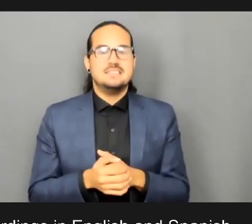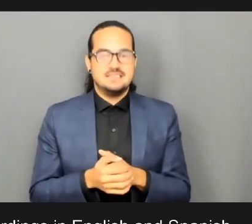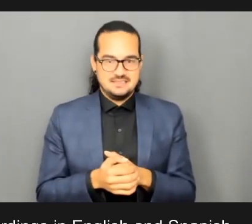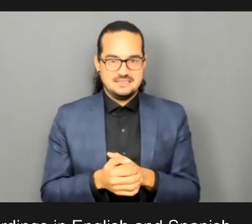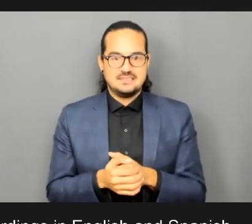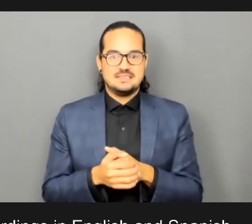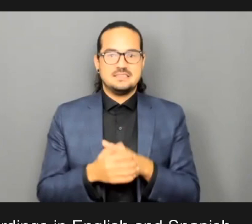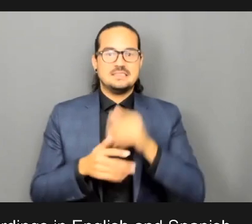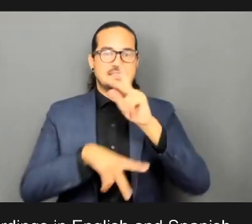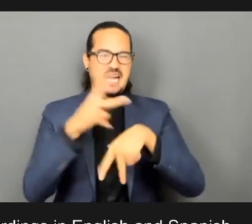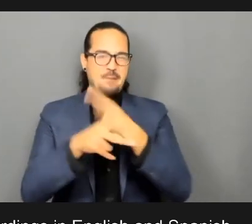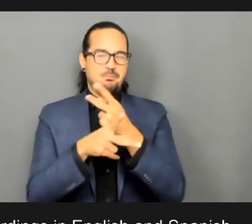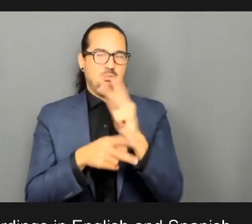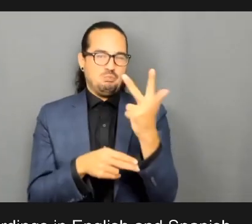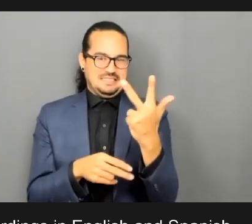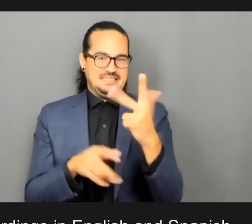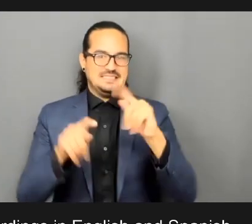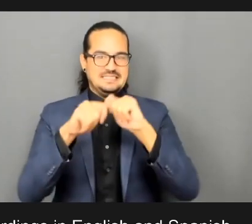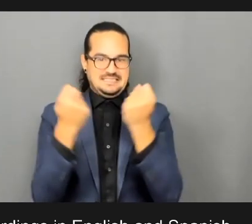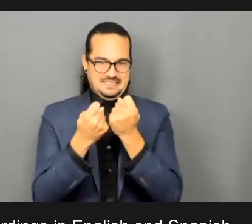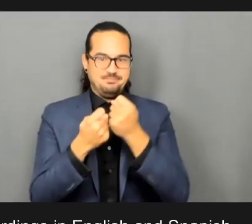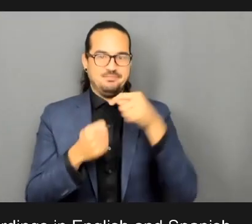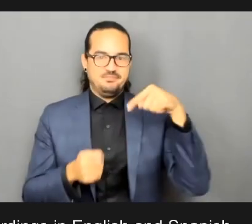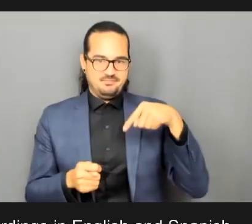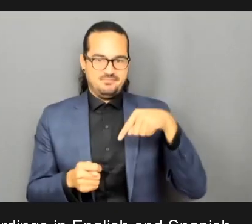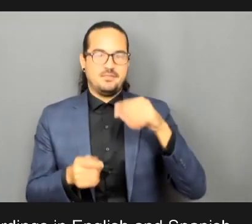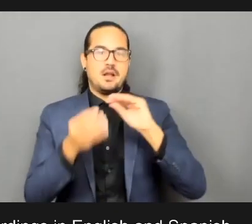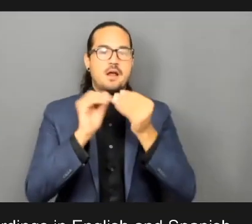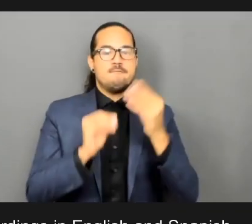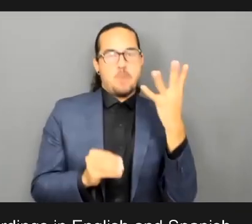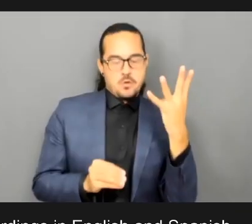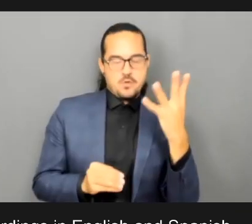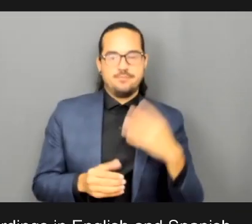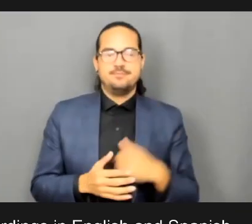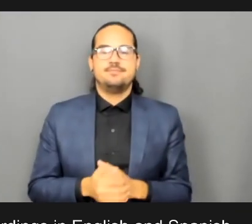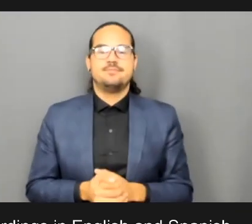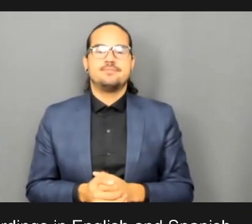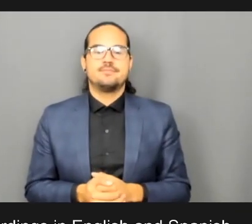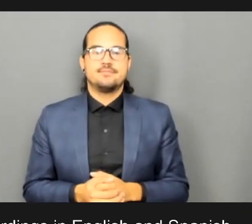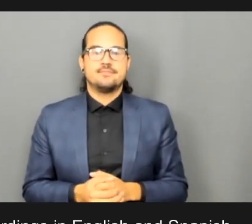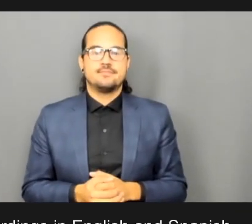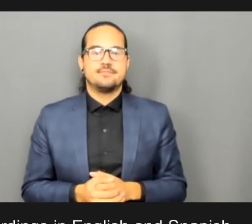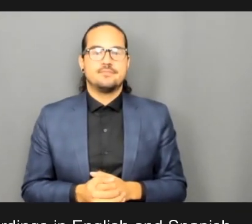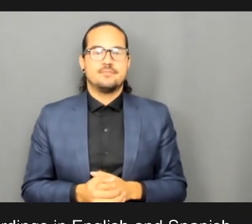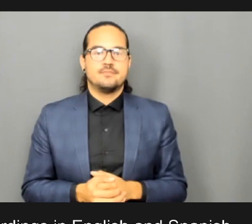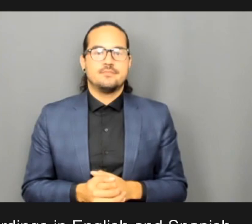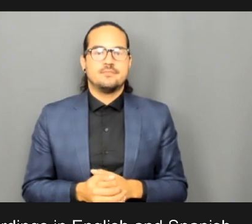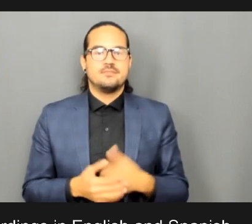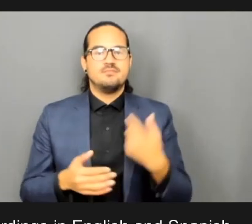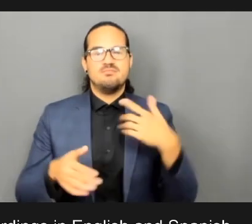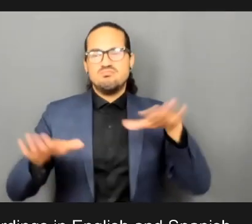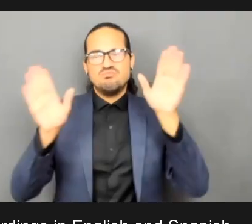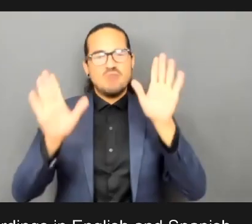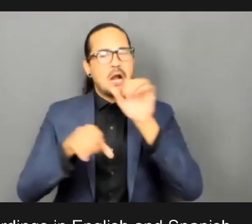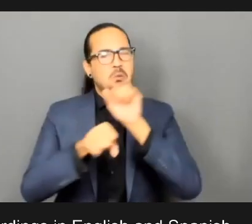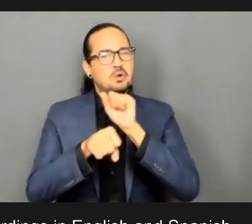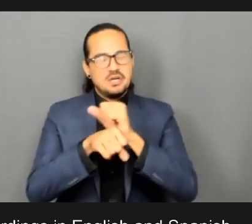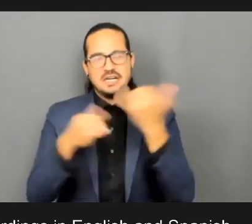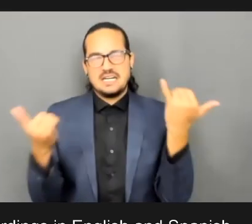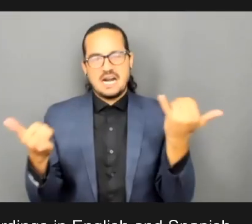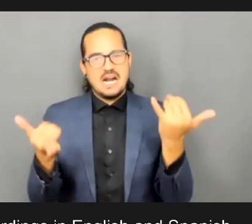Again, our crews are doing some great work along with the weather kind of moderating fire behavior. We're all still up here at